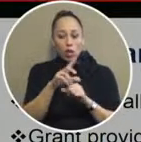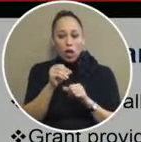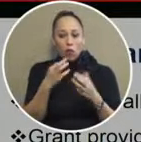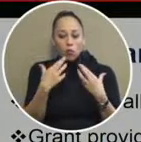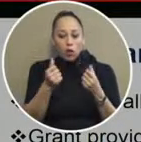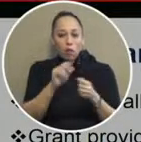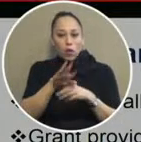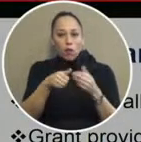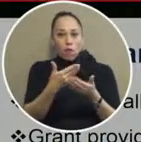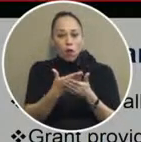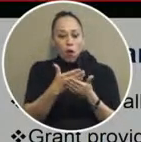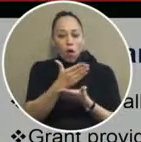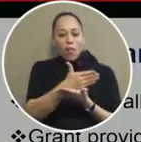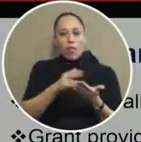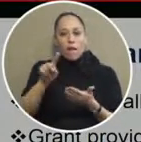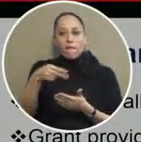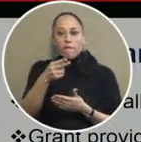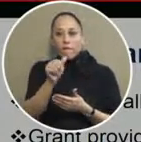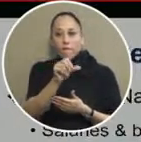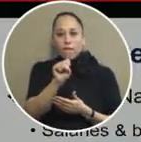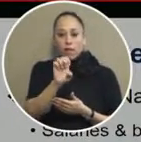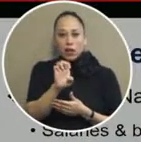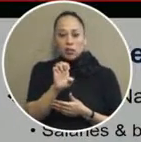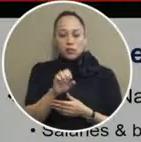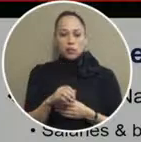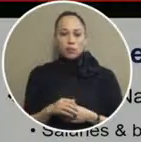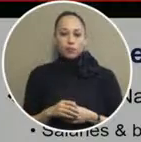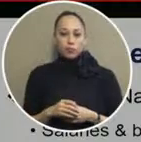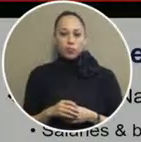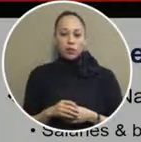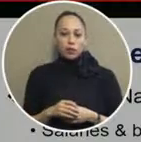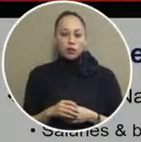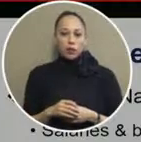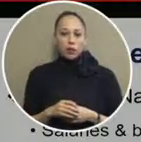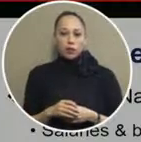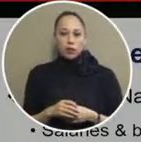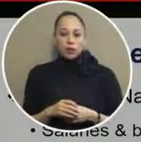what we're facing. Next slide.